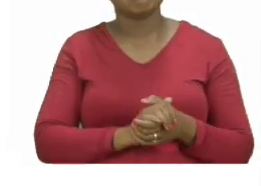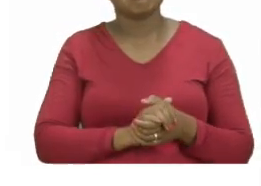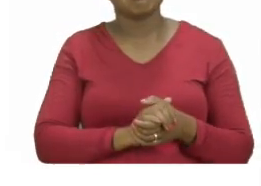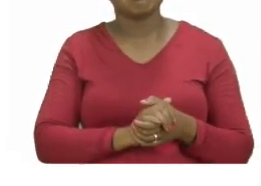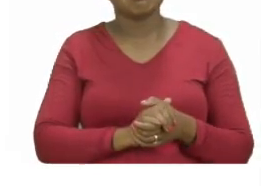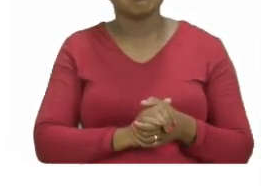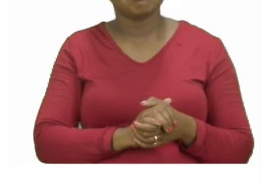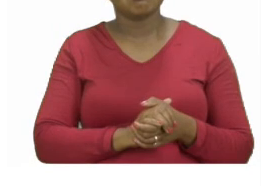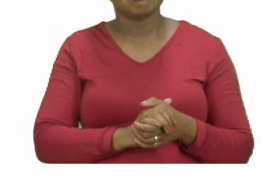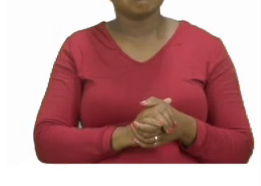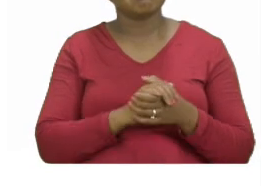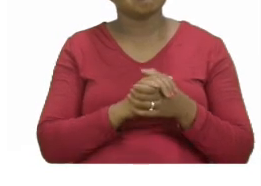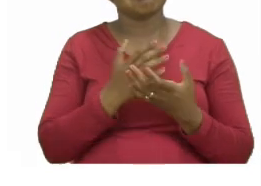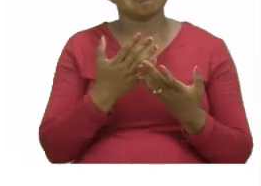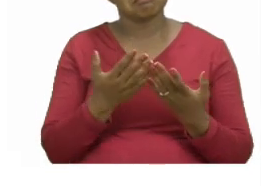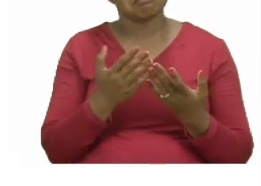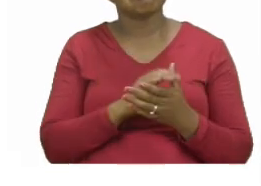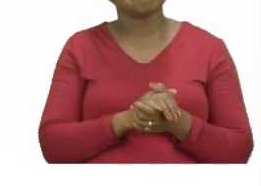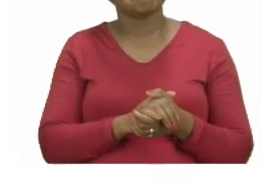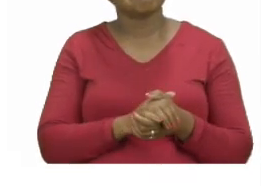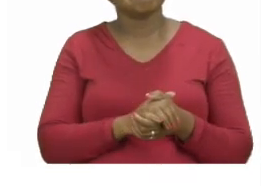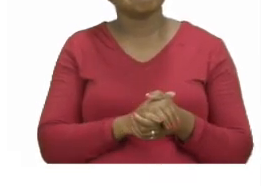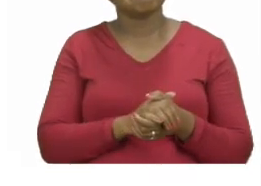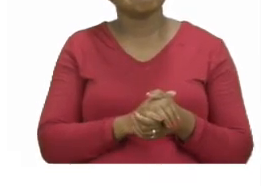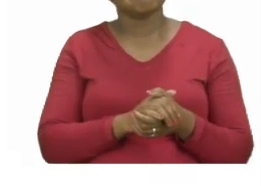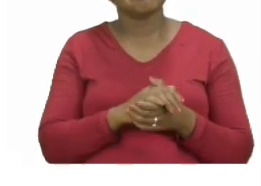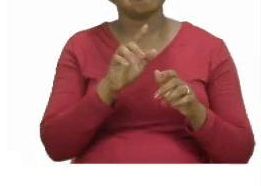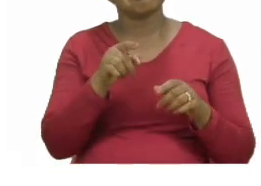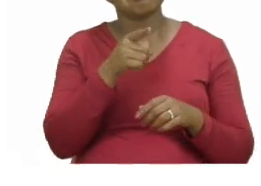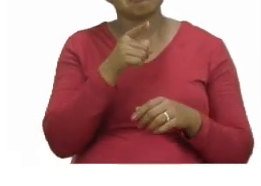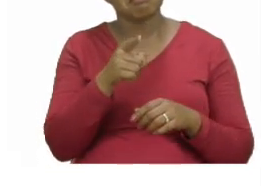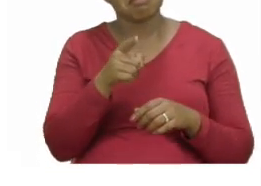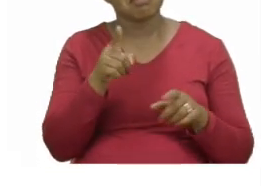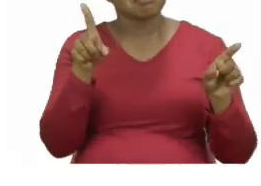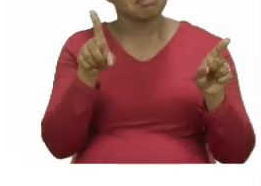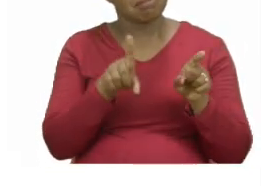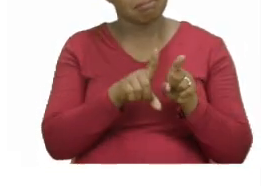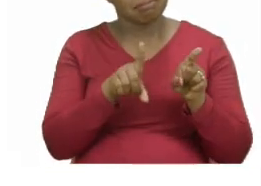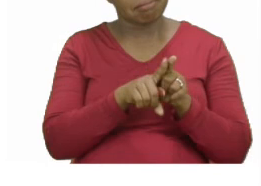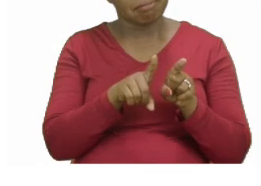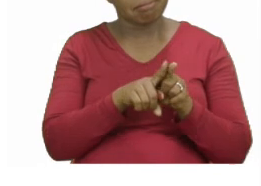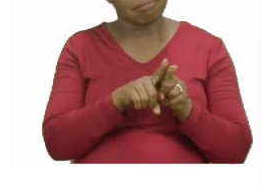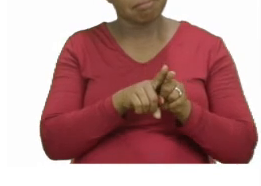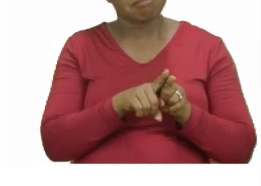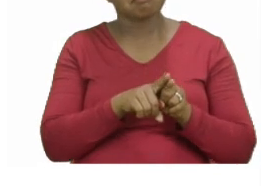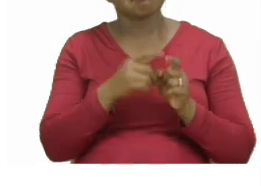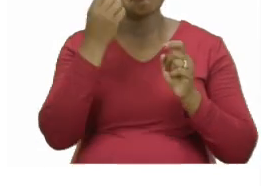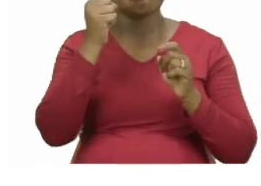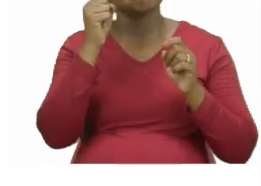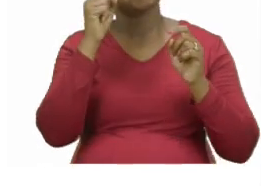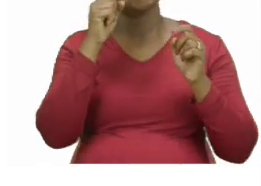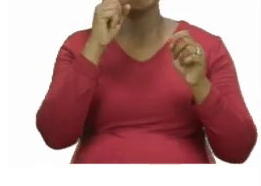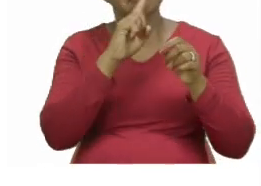are similar to the items that you have on top. So maybe you can also use